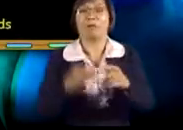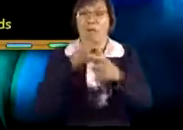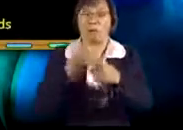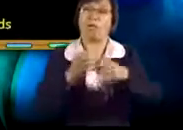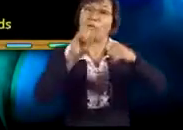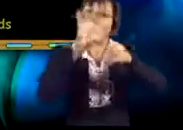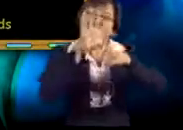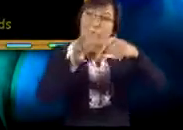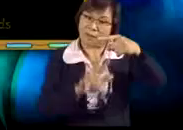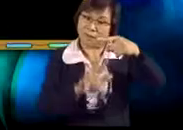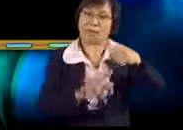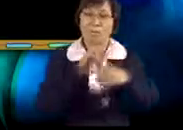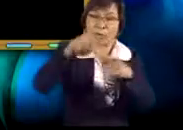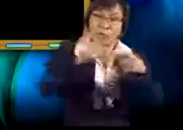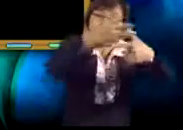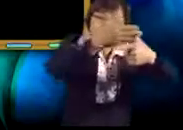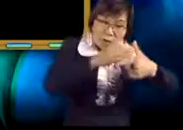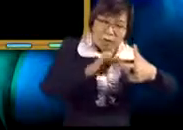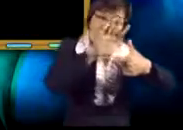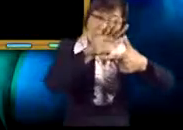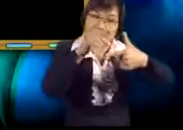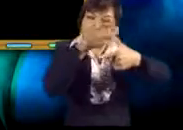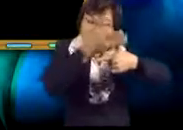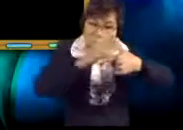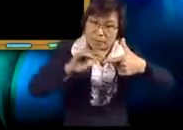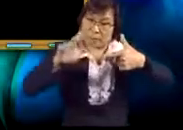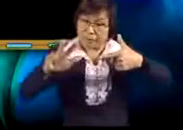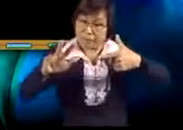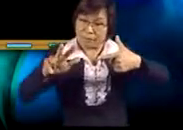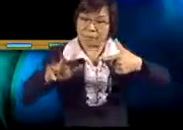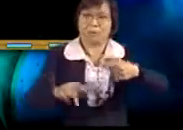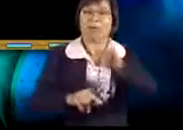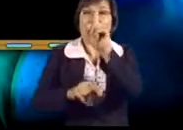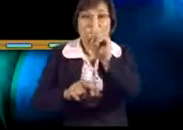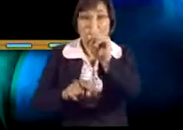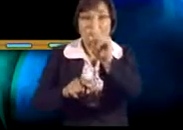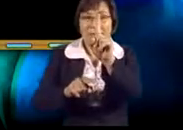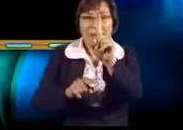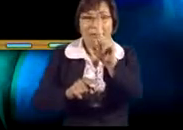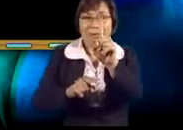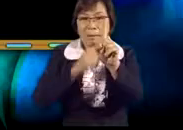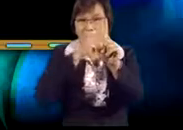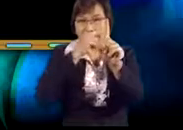5/3. When we divide 5 by 3, we put 1 on top.